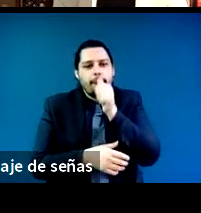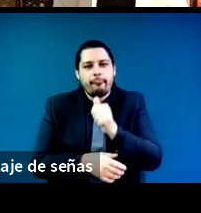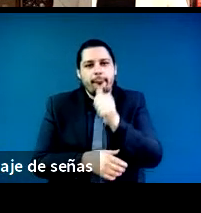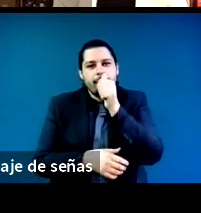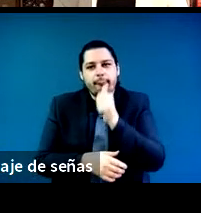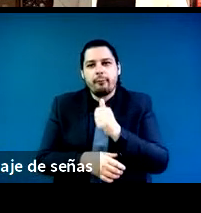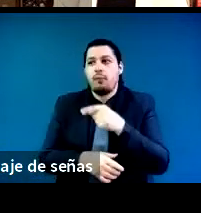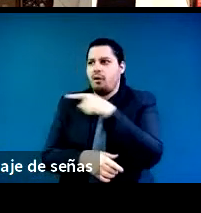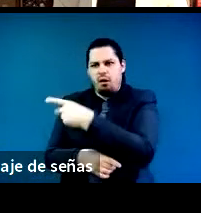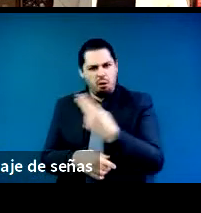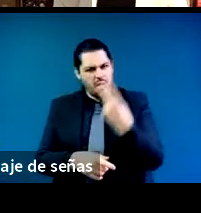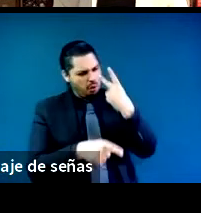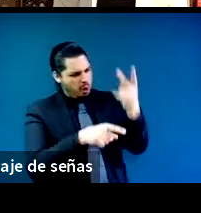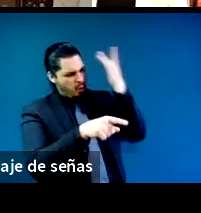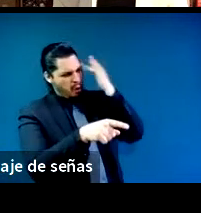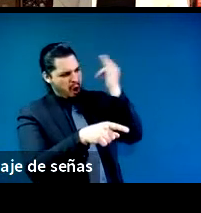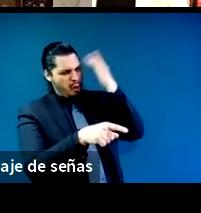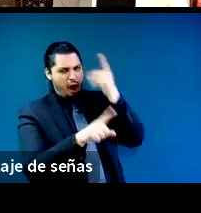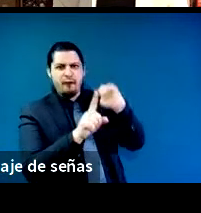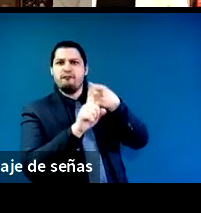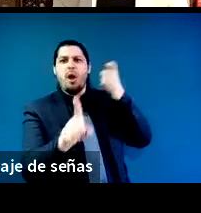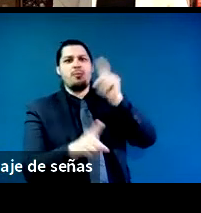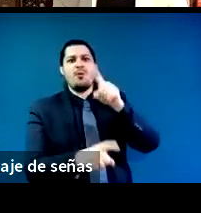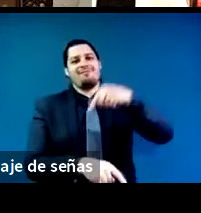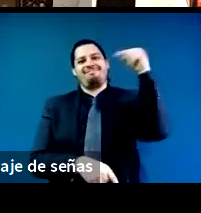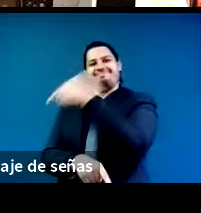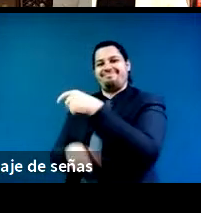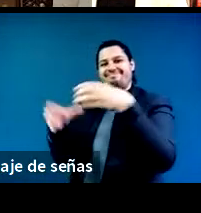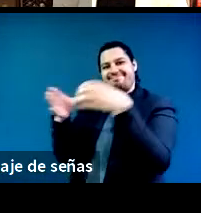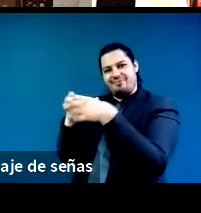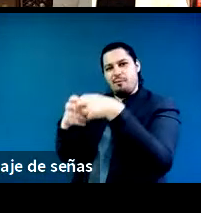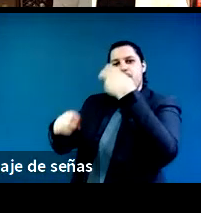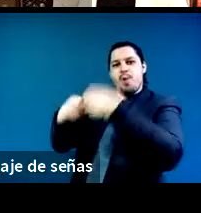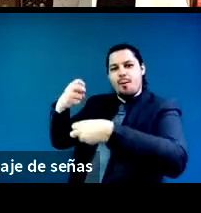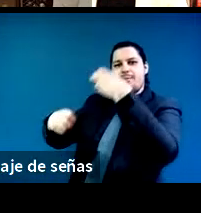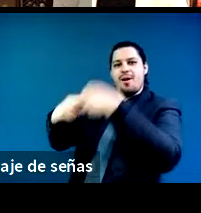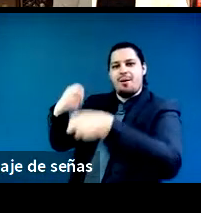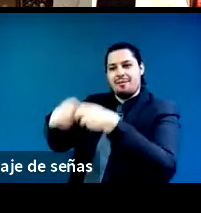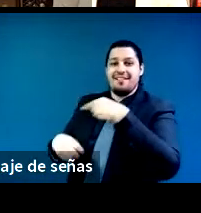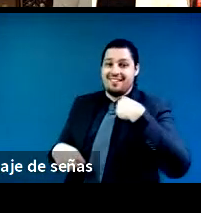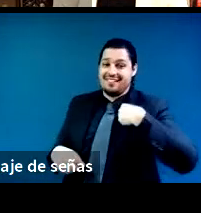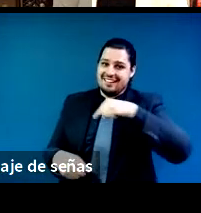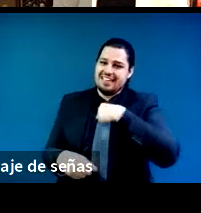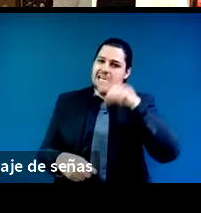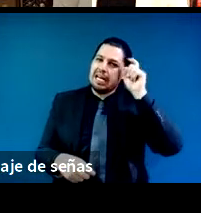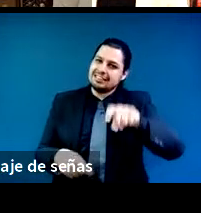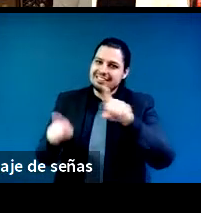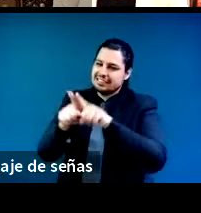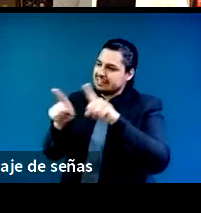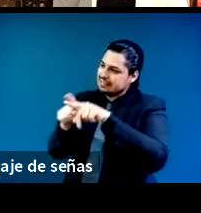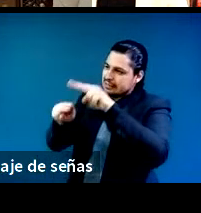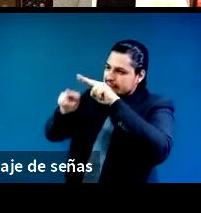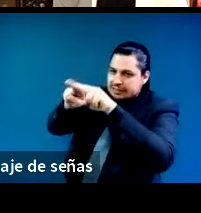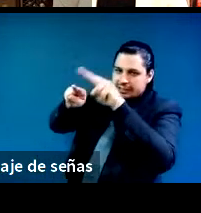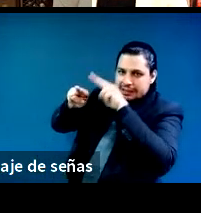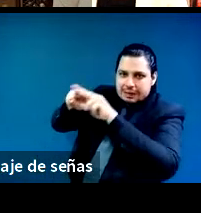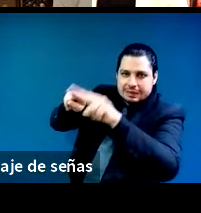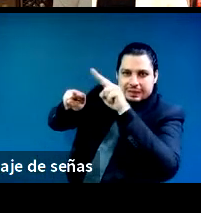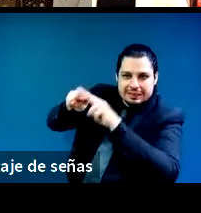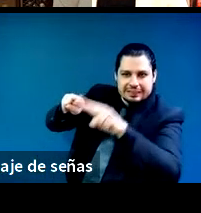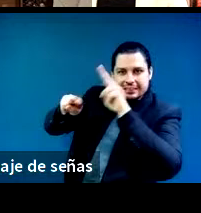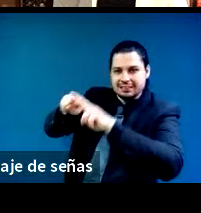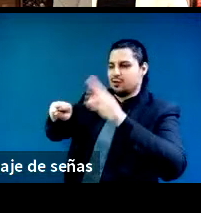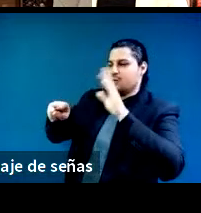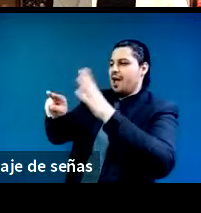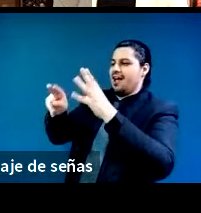enough to restate the problem. I think it's very easy for us to lose sight of the problem because in many contexts, people